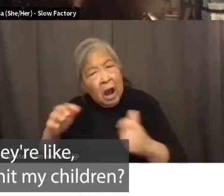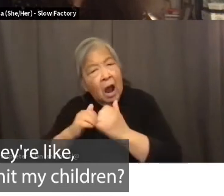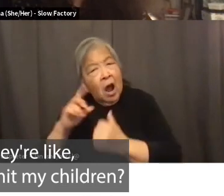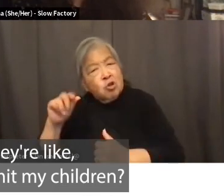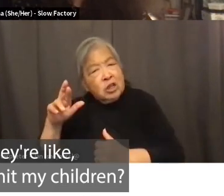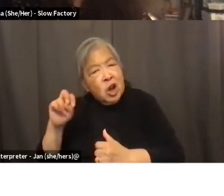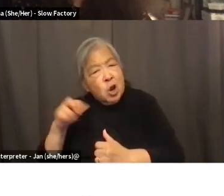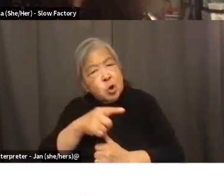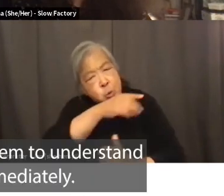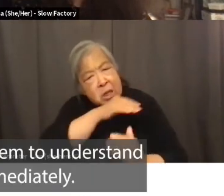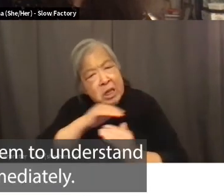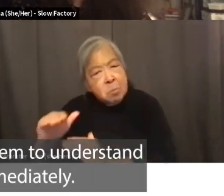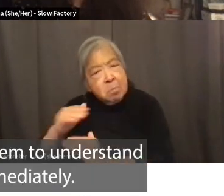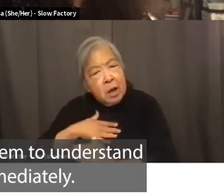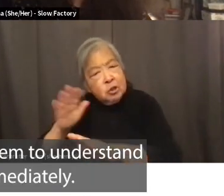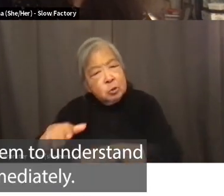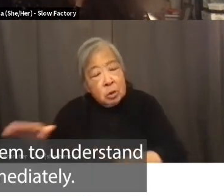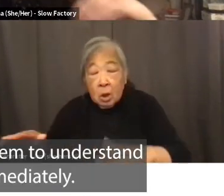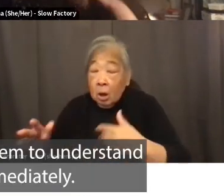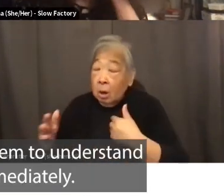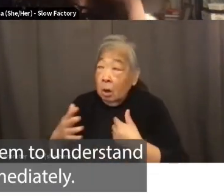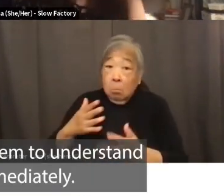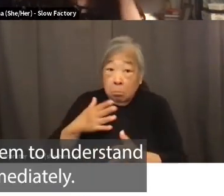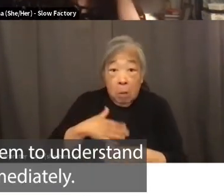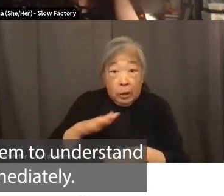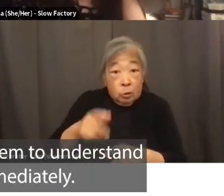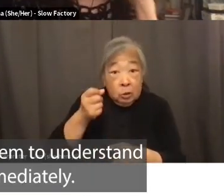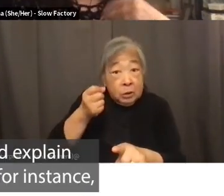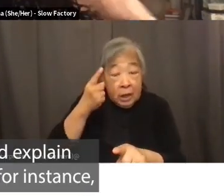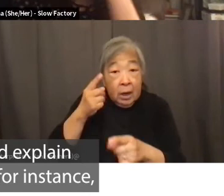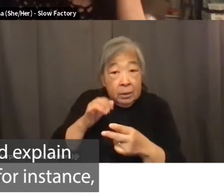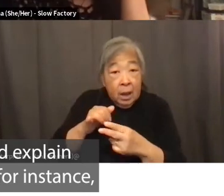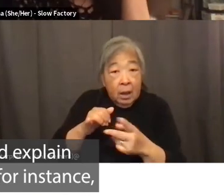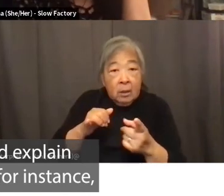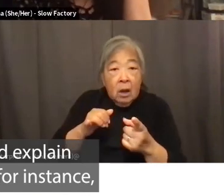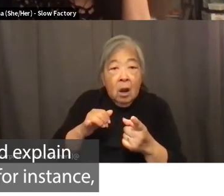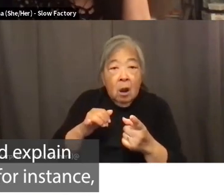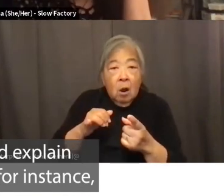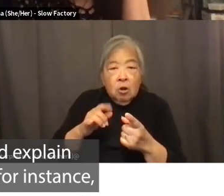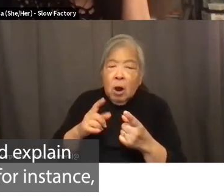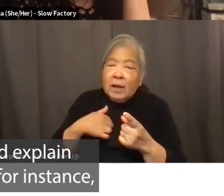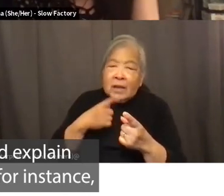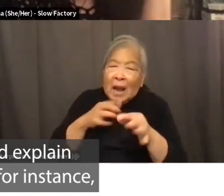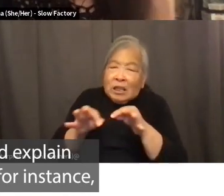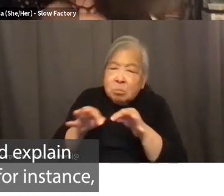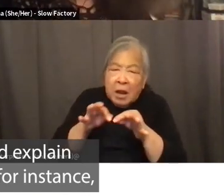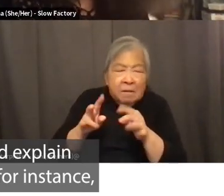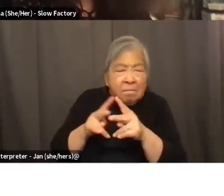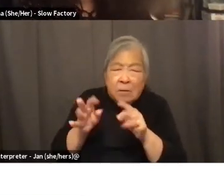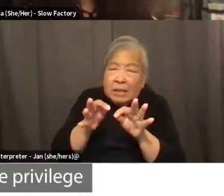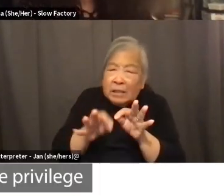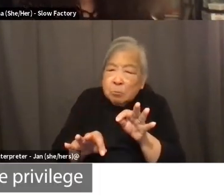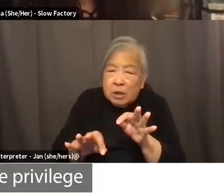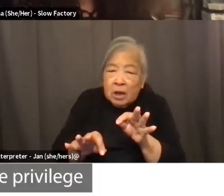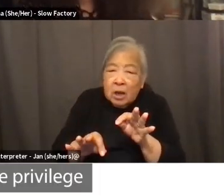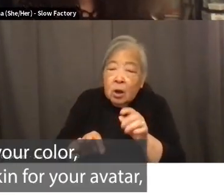my children? And my children seemed to understand it very immediately when I said, explain very simply. For instance,